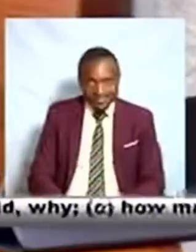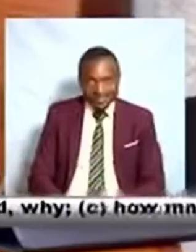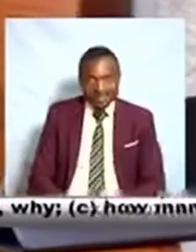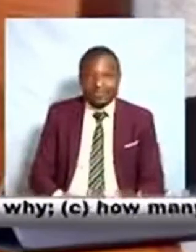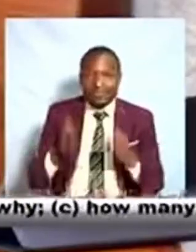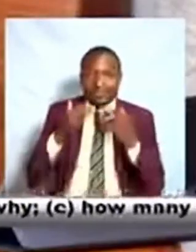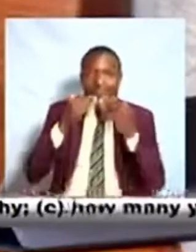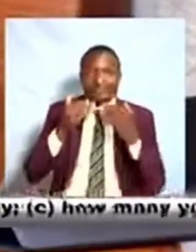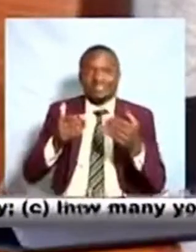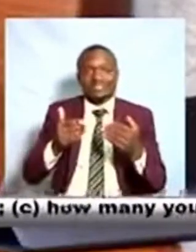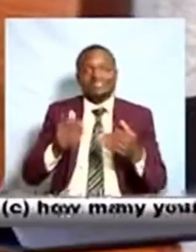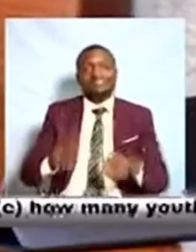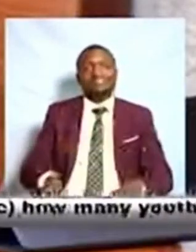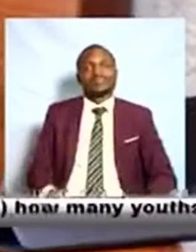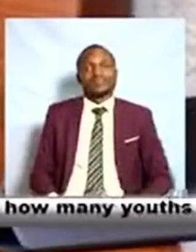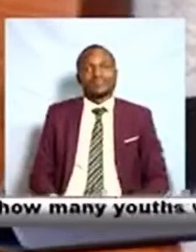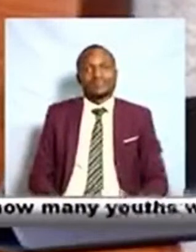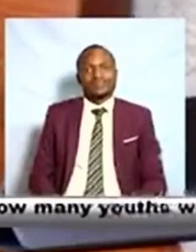Thank you.